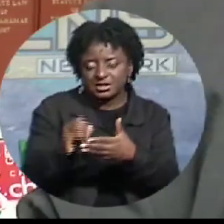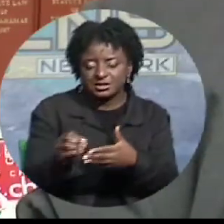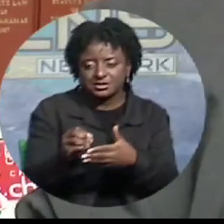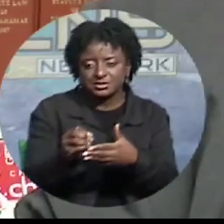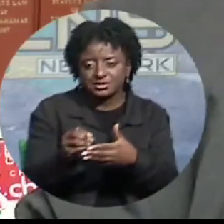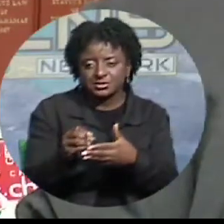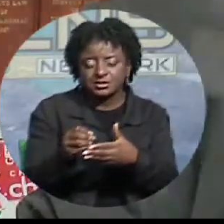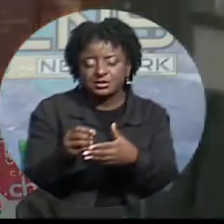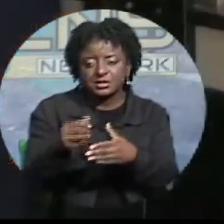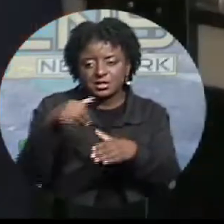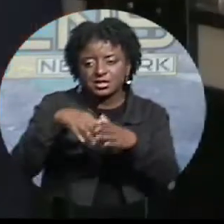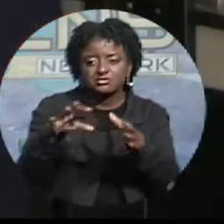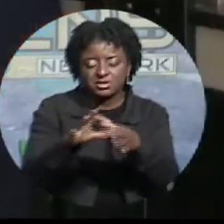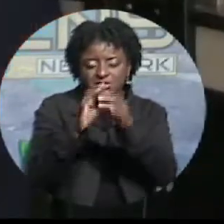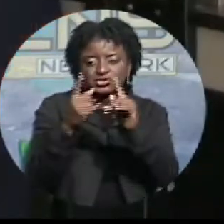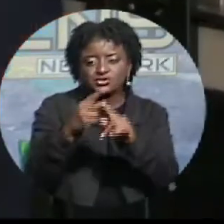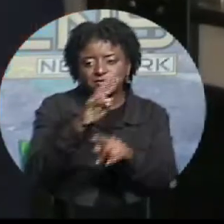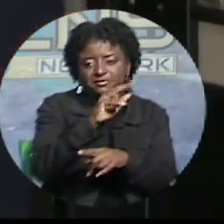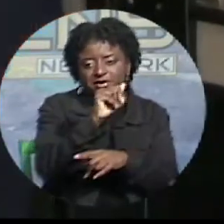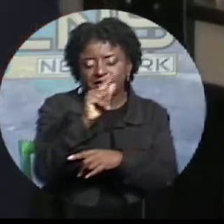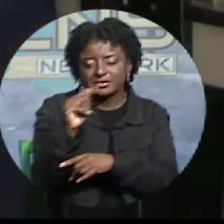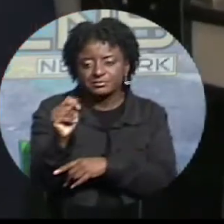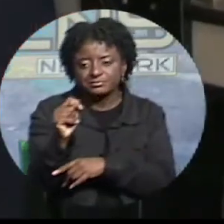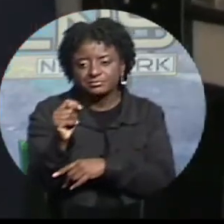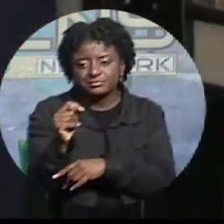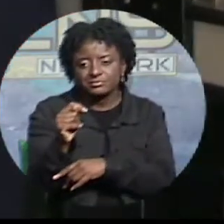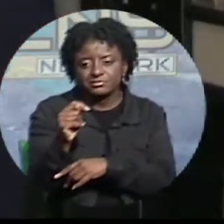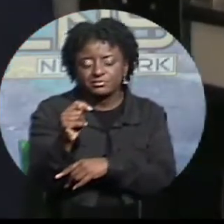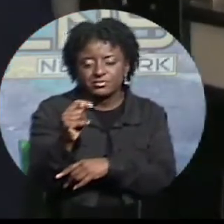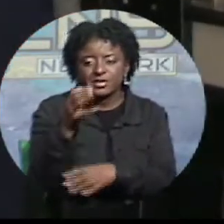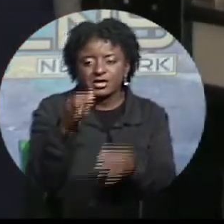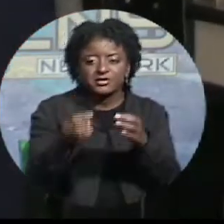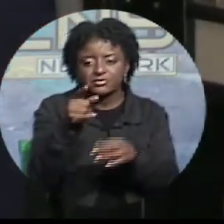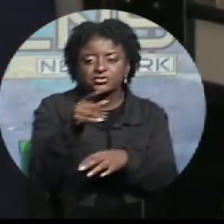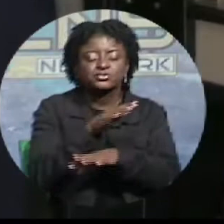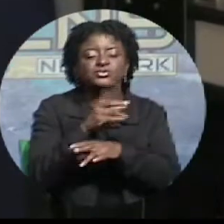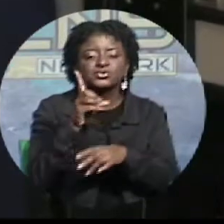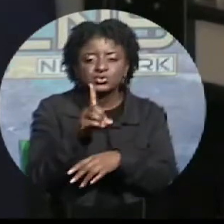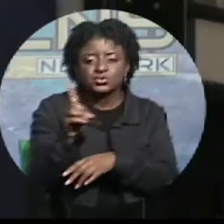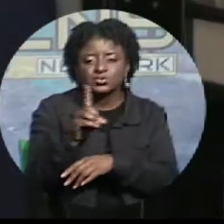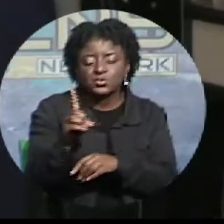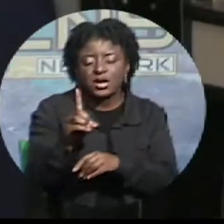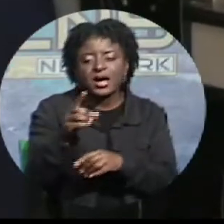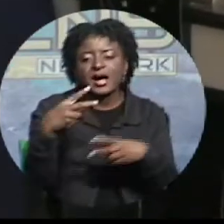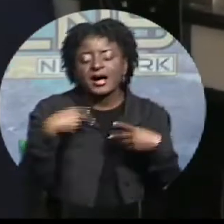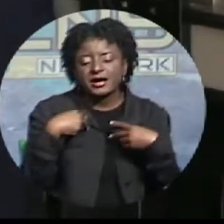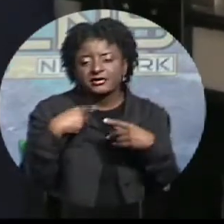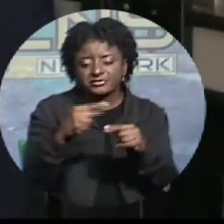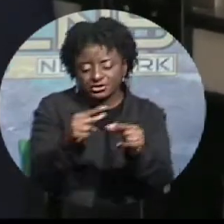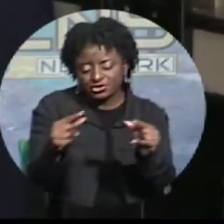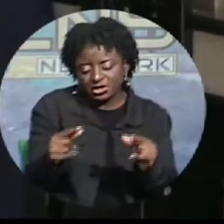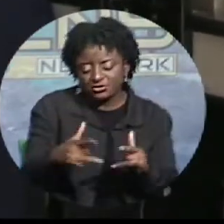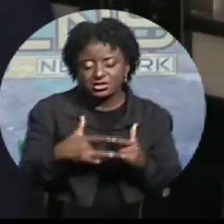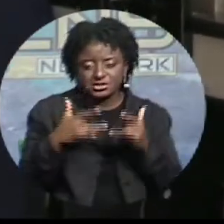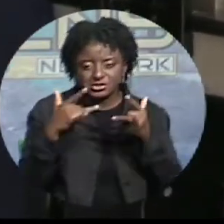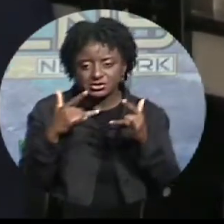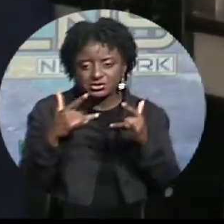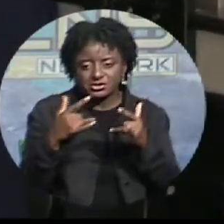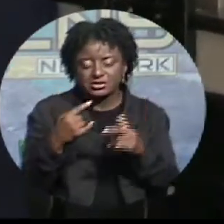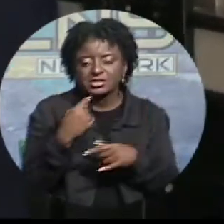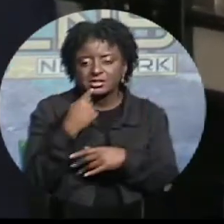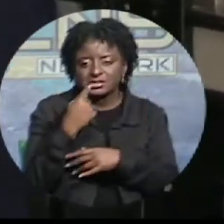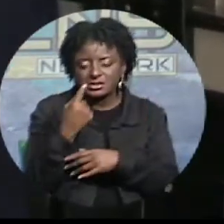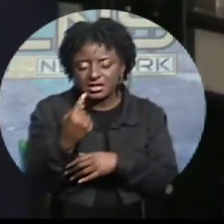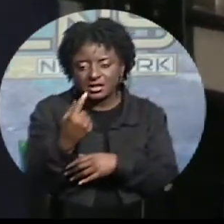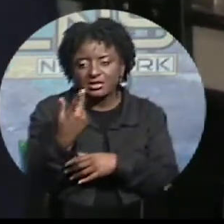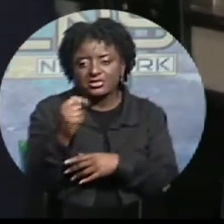provided to the consumers. Now, Consumer Affairs officials say that if you do have a general concern, you're asked to make those concerns known